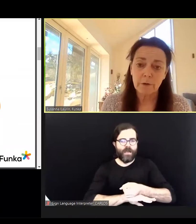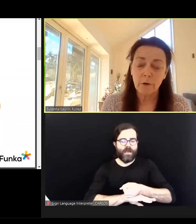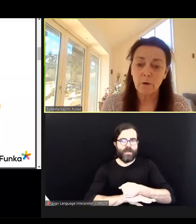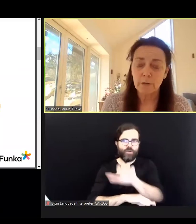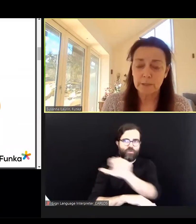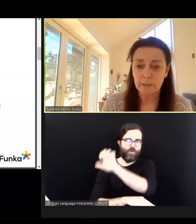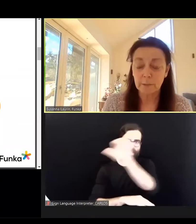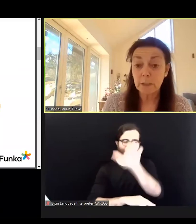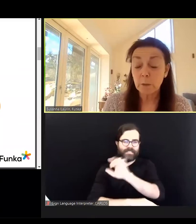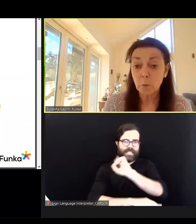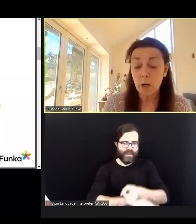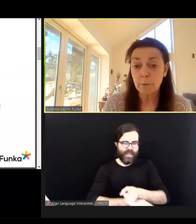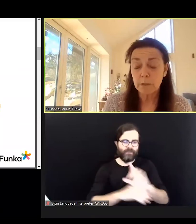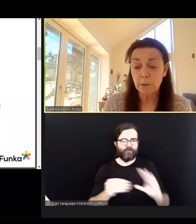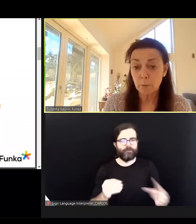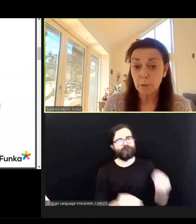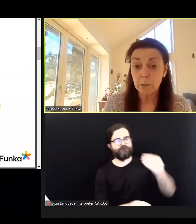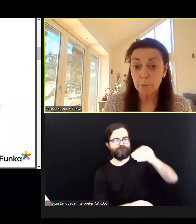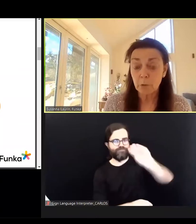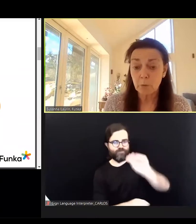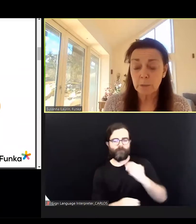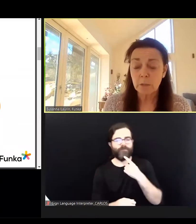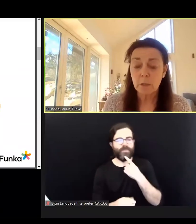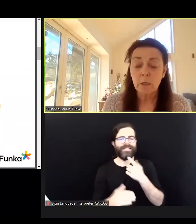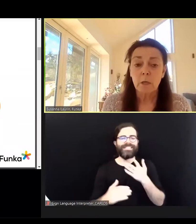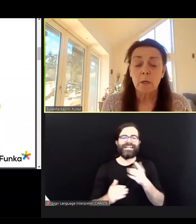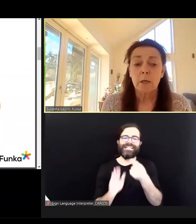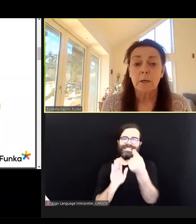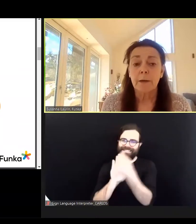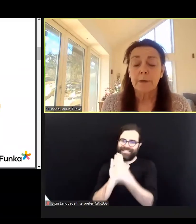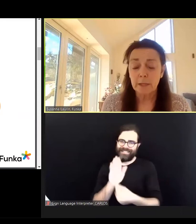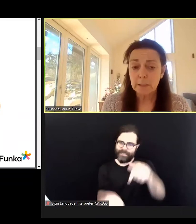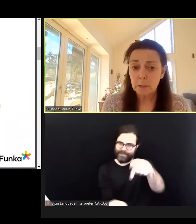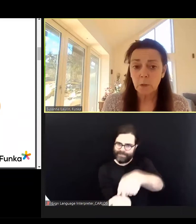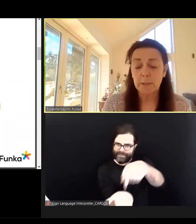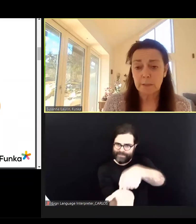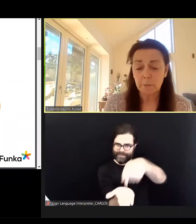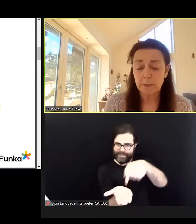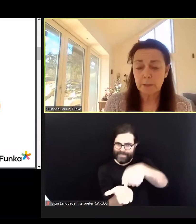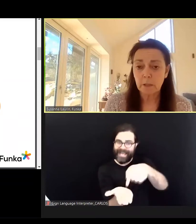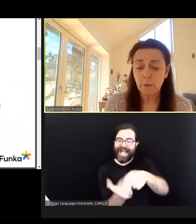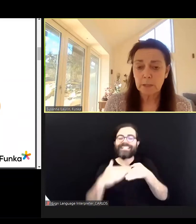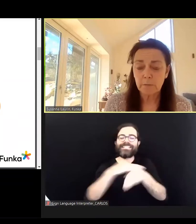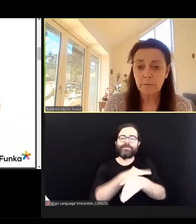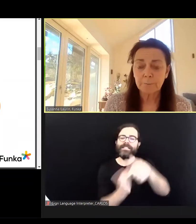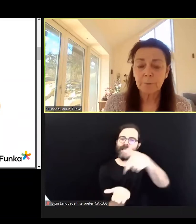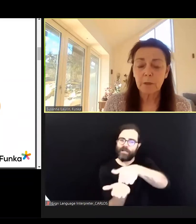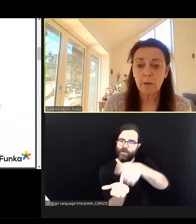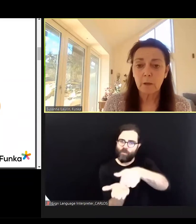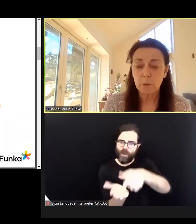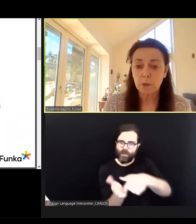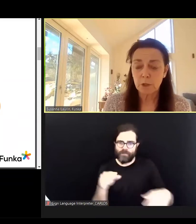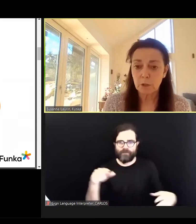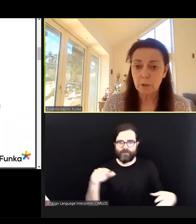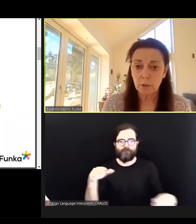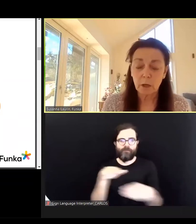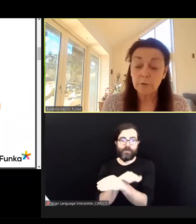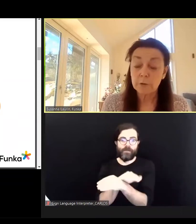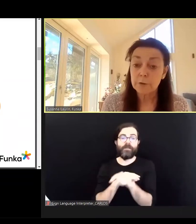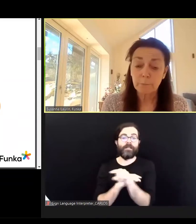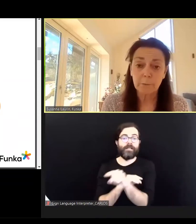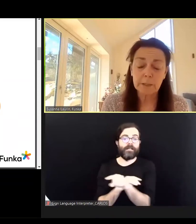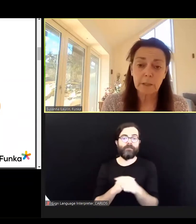if you're interested in the policy of accessibility in the EU, I would recommend you to read the disability strategy, because that is